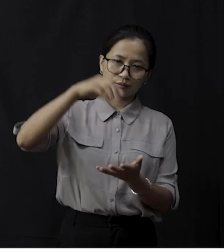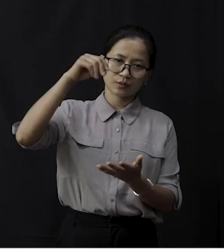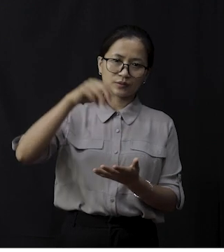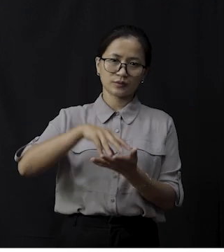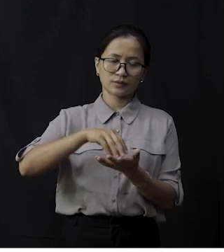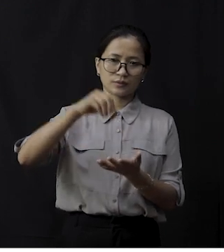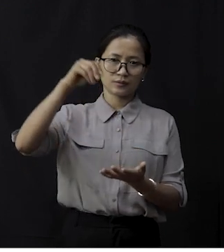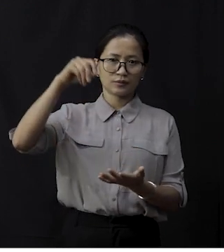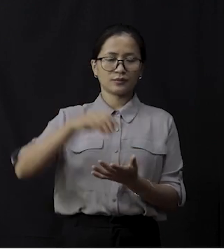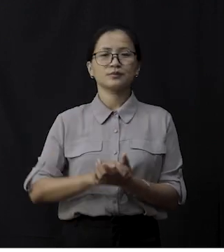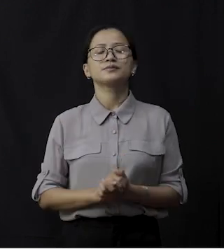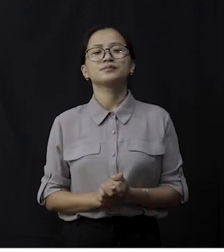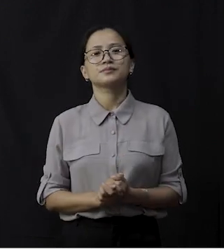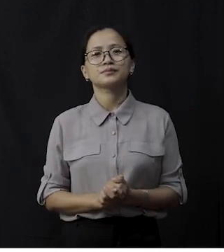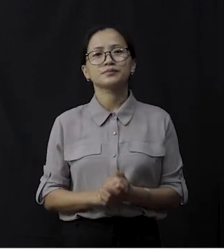Rice,